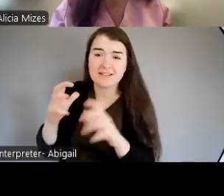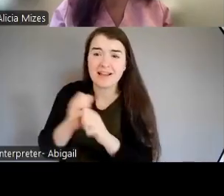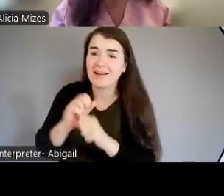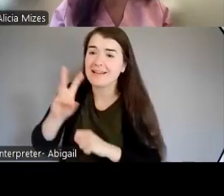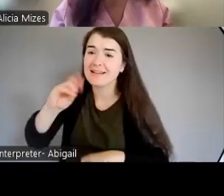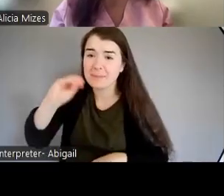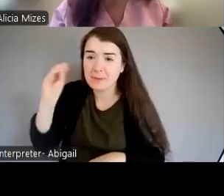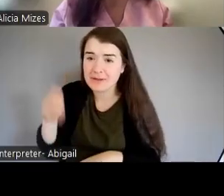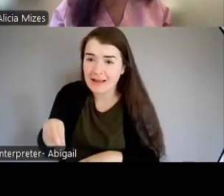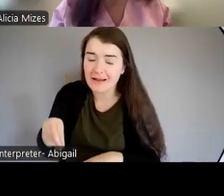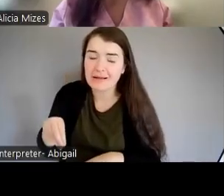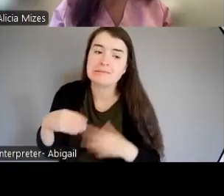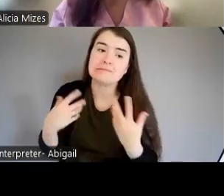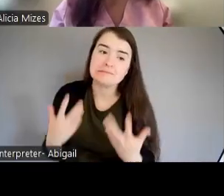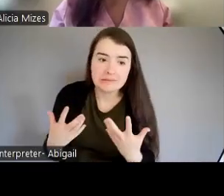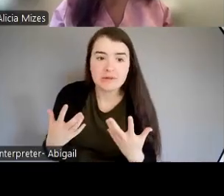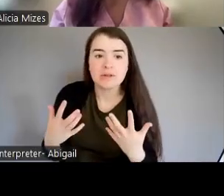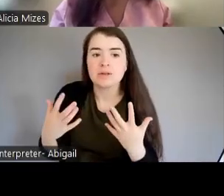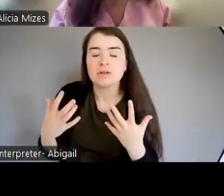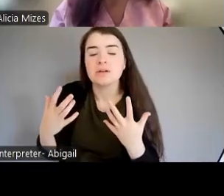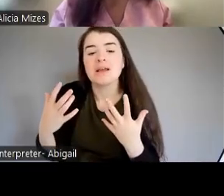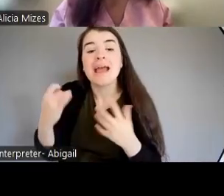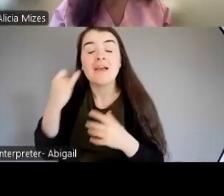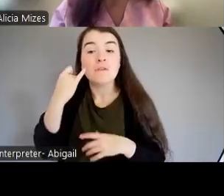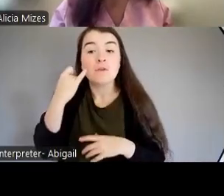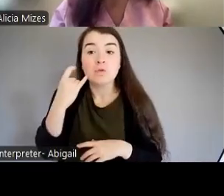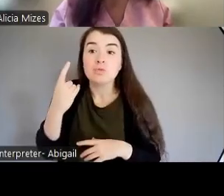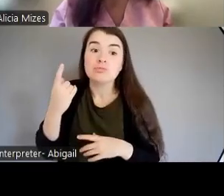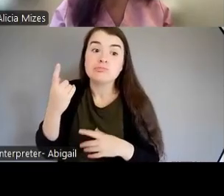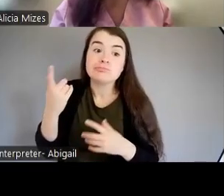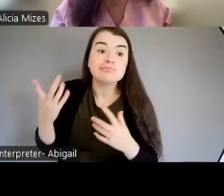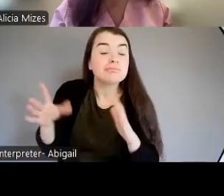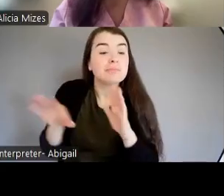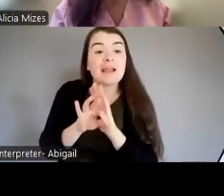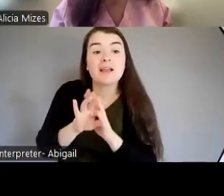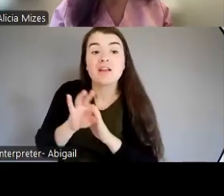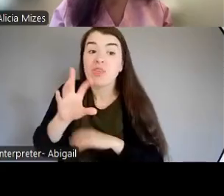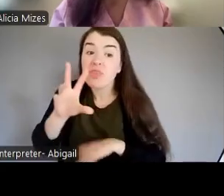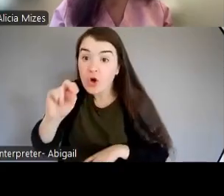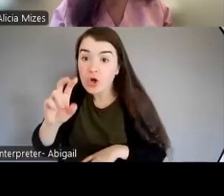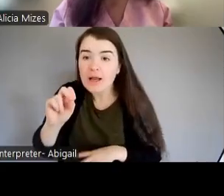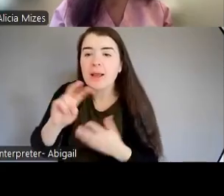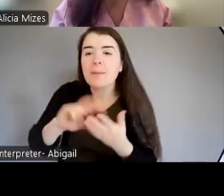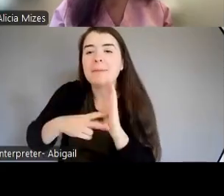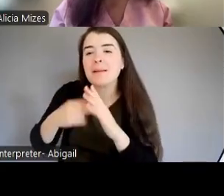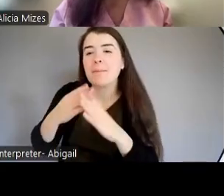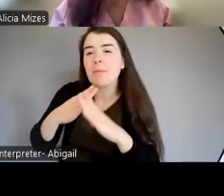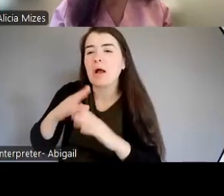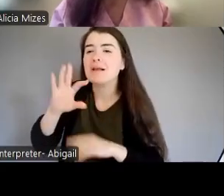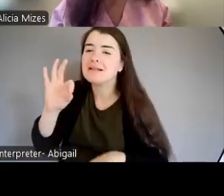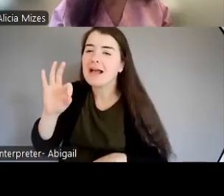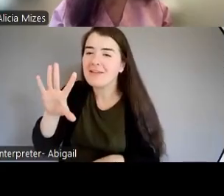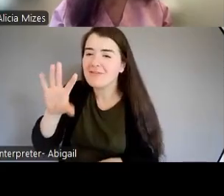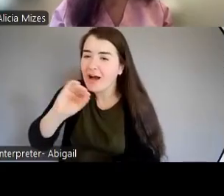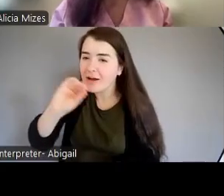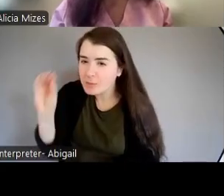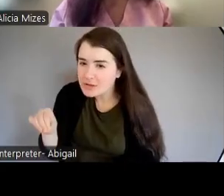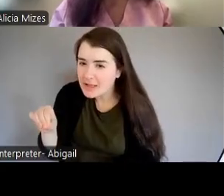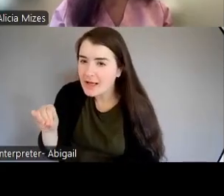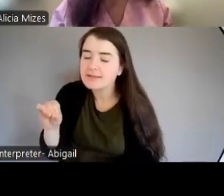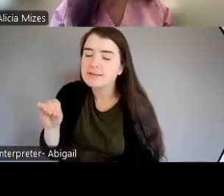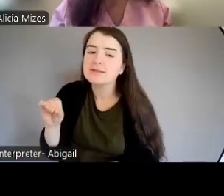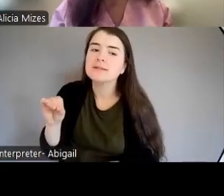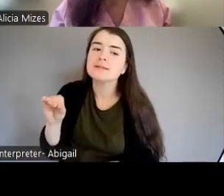weren't wearing any sunscreen. If you go up to SPF 30, it's blocking about 95% or so.